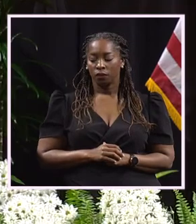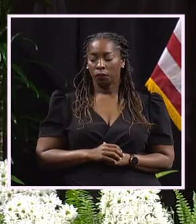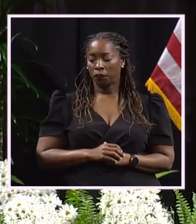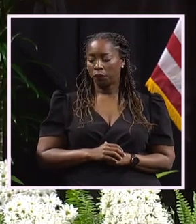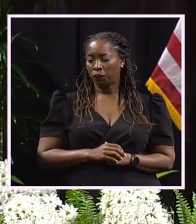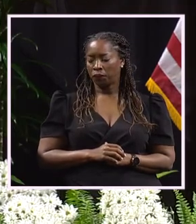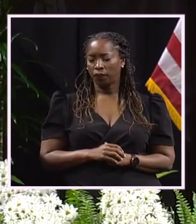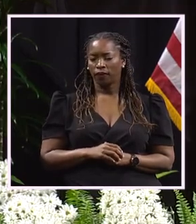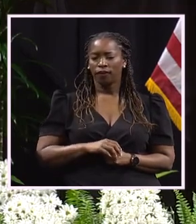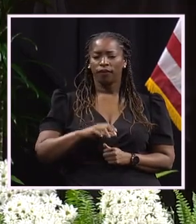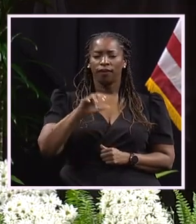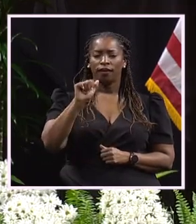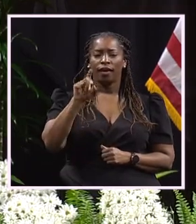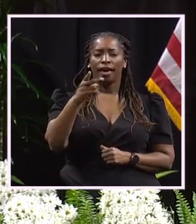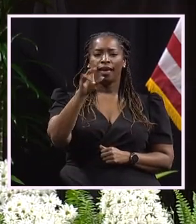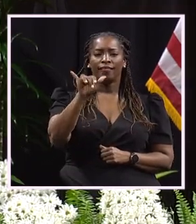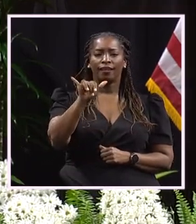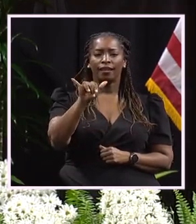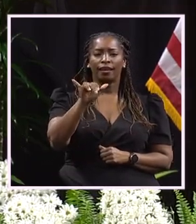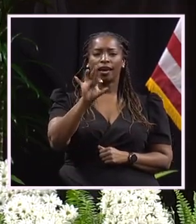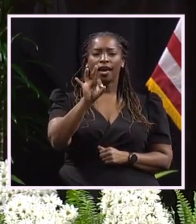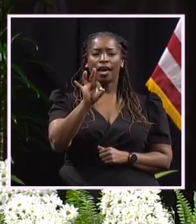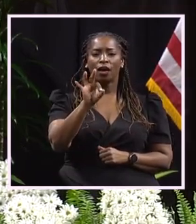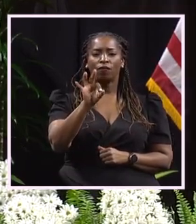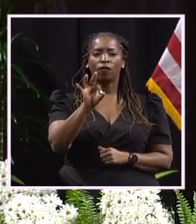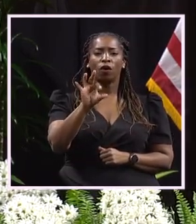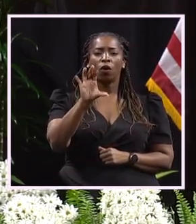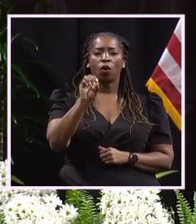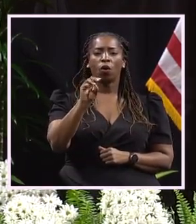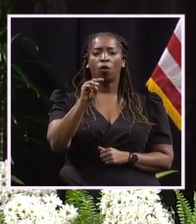Anthony F. Colminario,